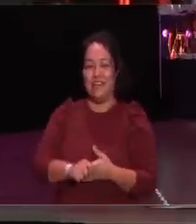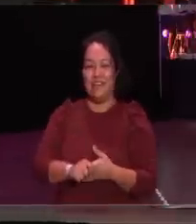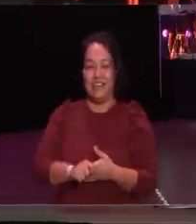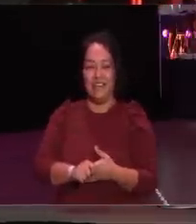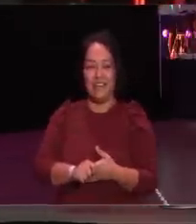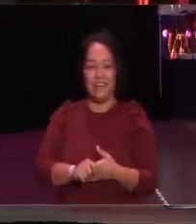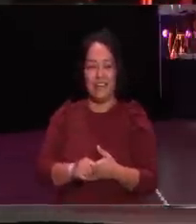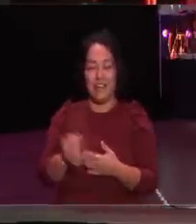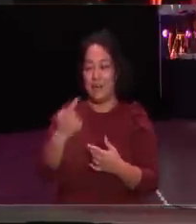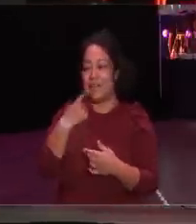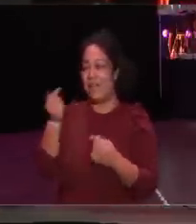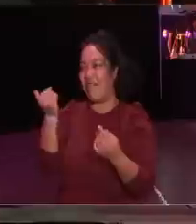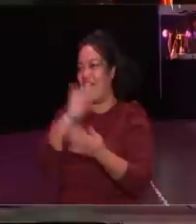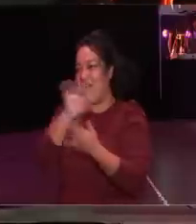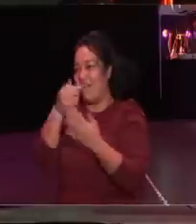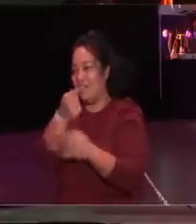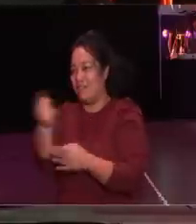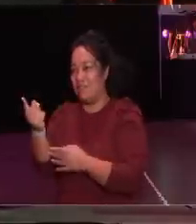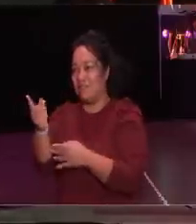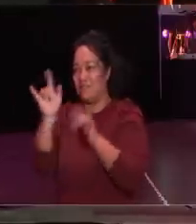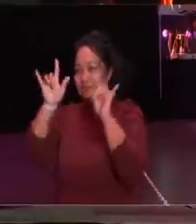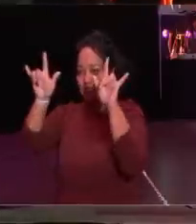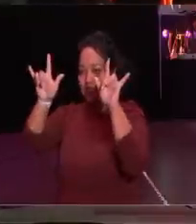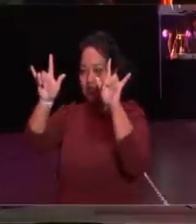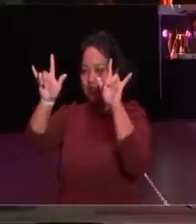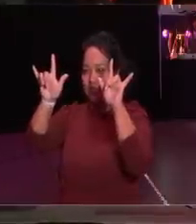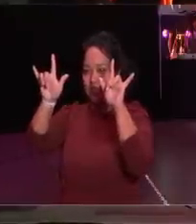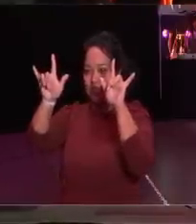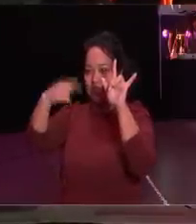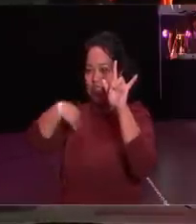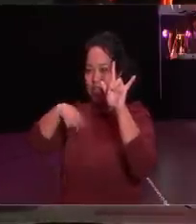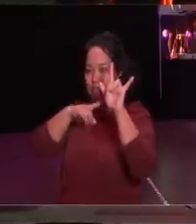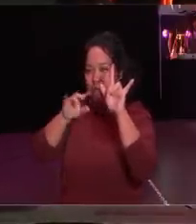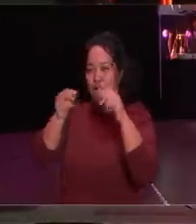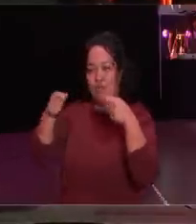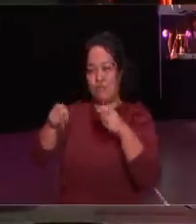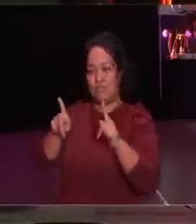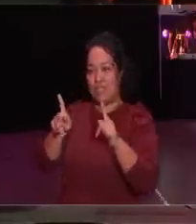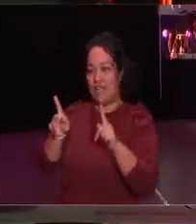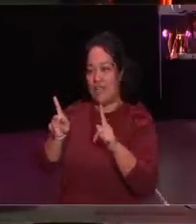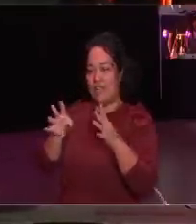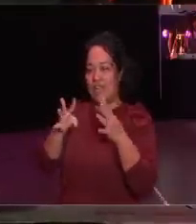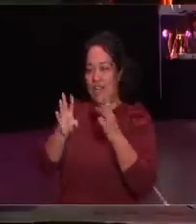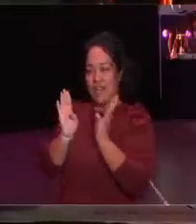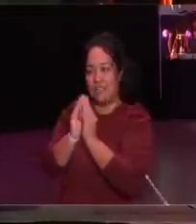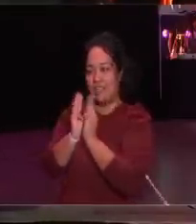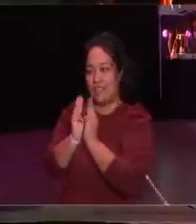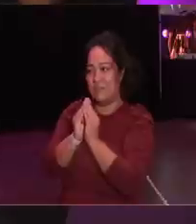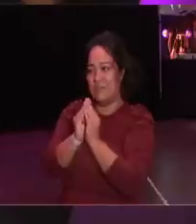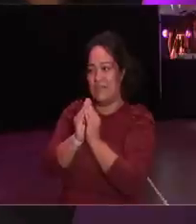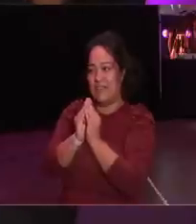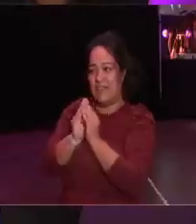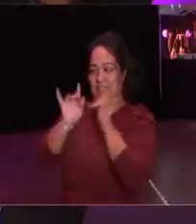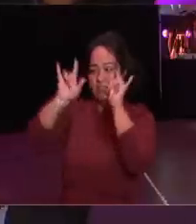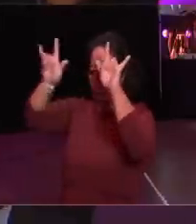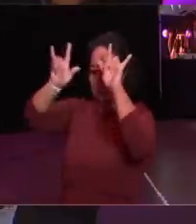And I want to tell all of you. Y les quiero decir a todos. We, the whole Apostolic Assembly. Toda la Asamblea Apostólica.